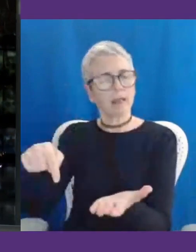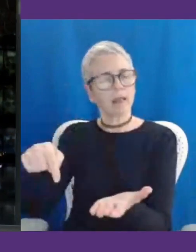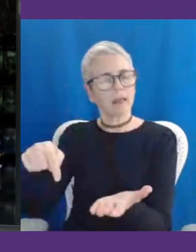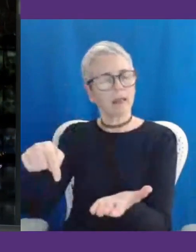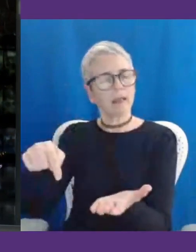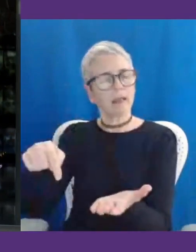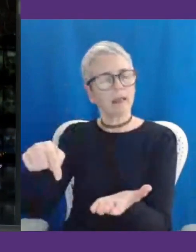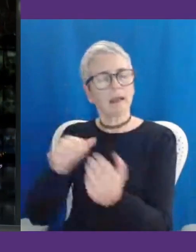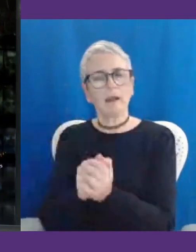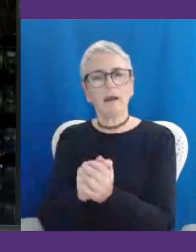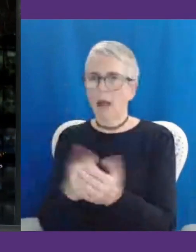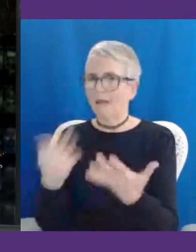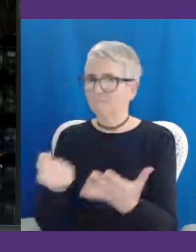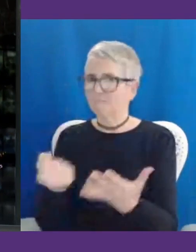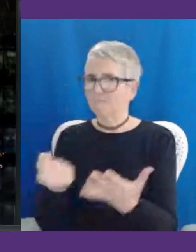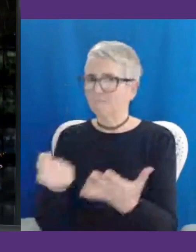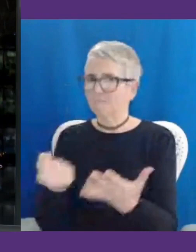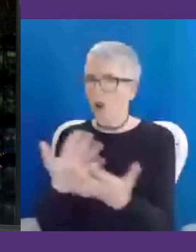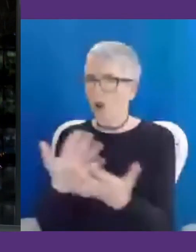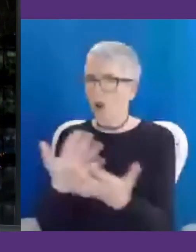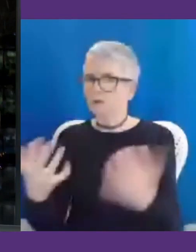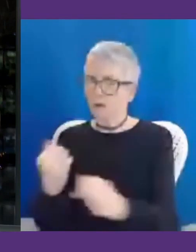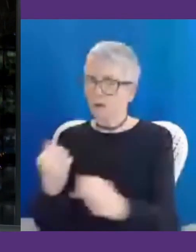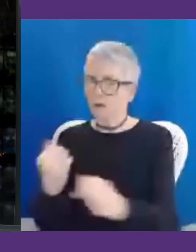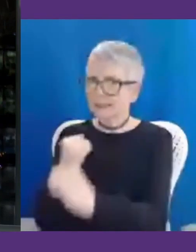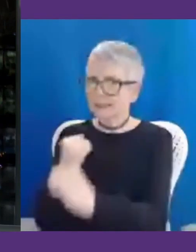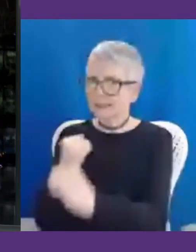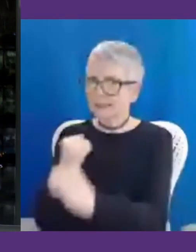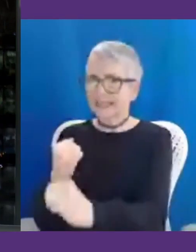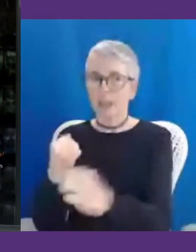withdrawn, it's very important.